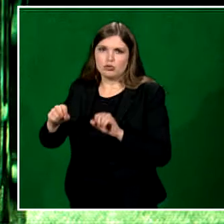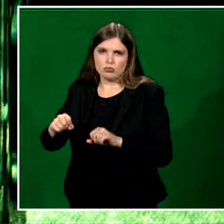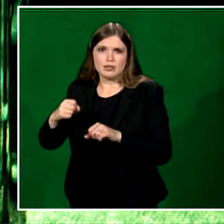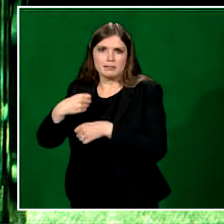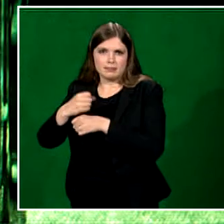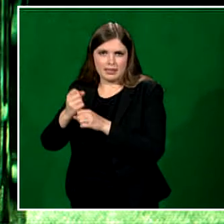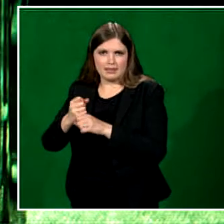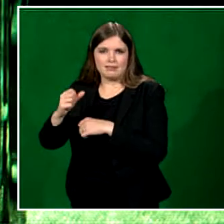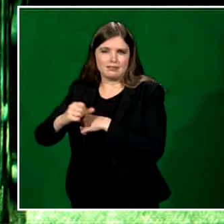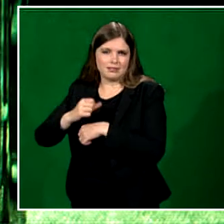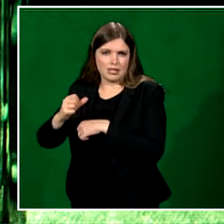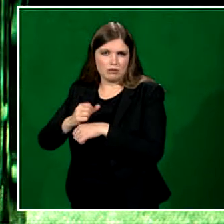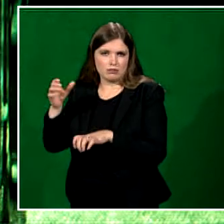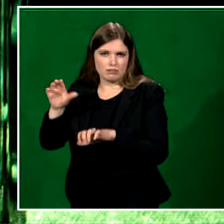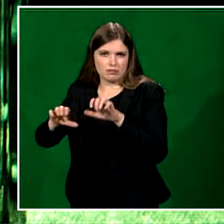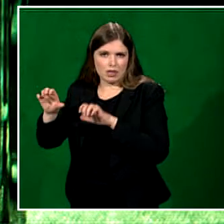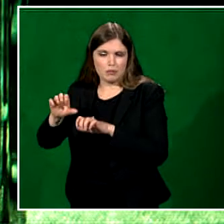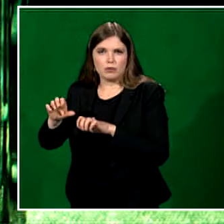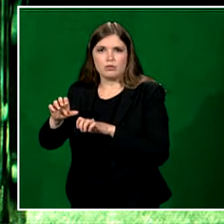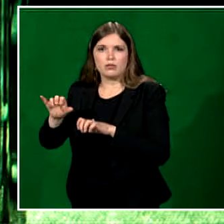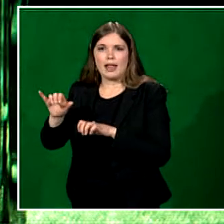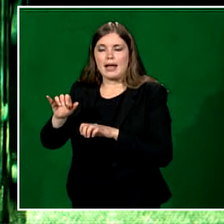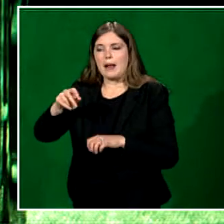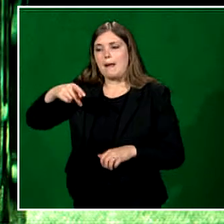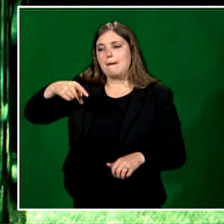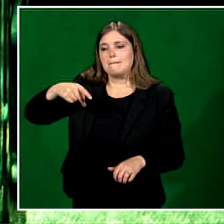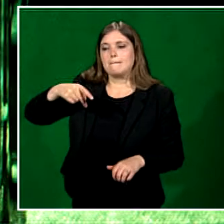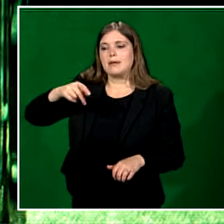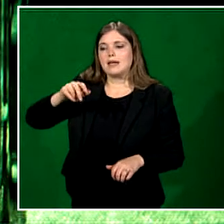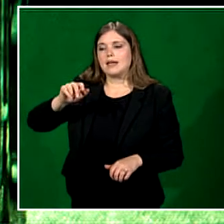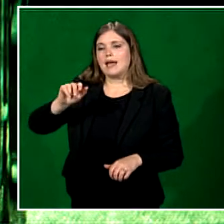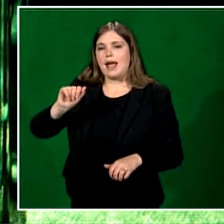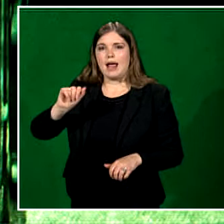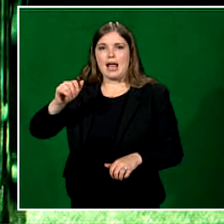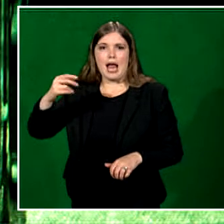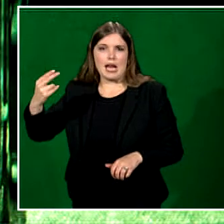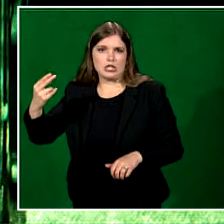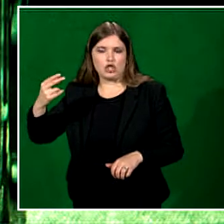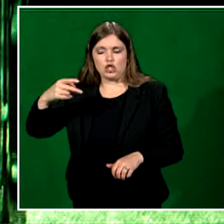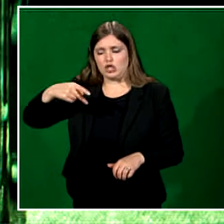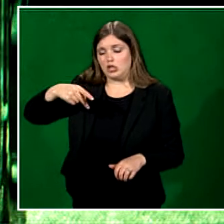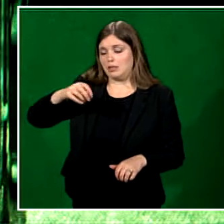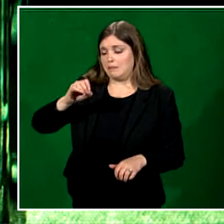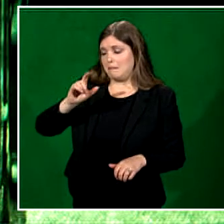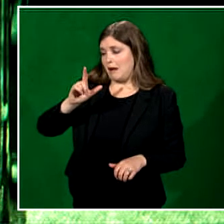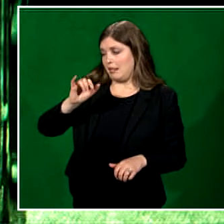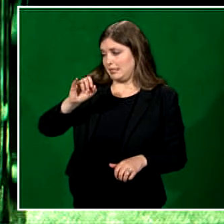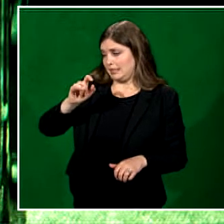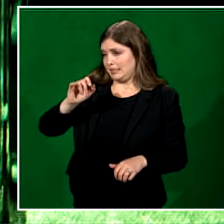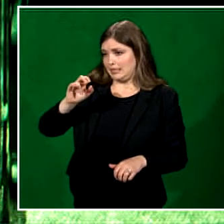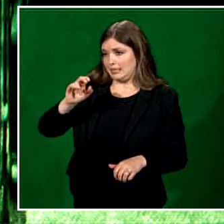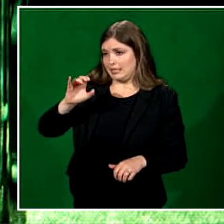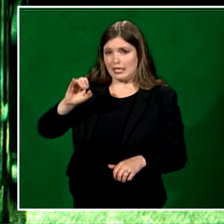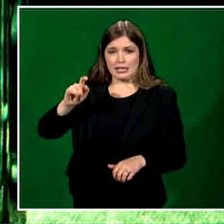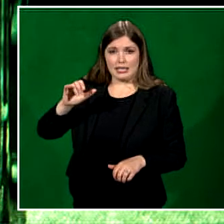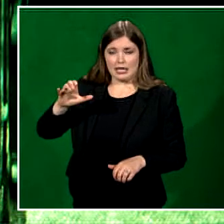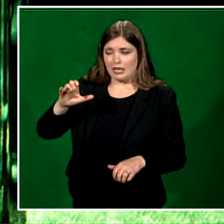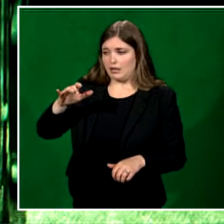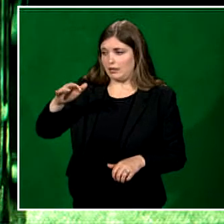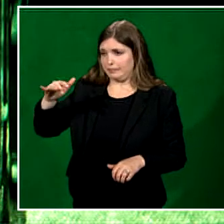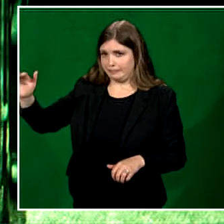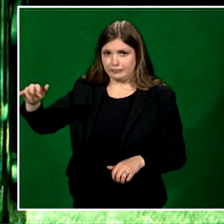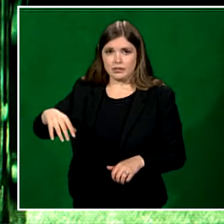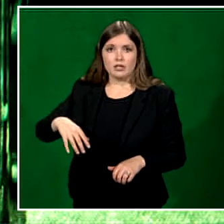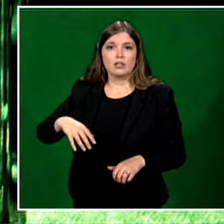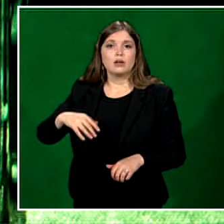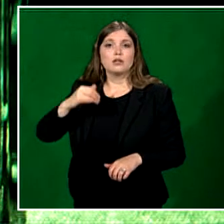including substances called PAHs, polycyclic aromatic hydrocarbons. And so my question is, have